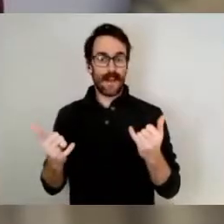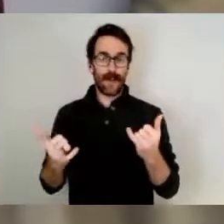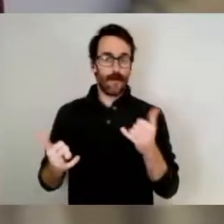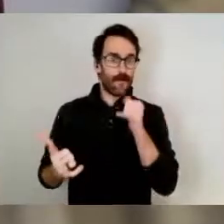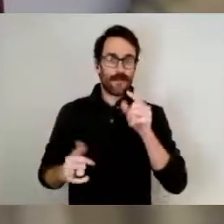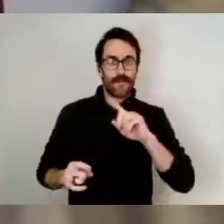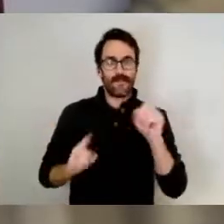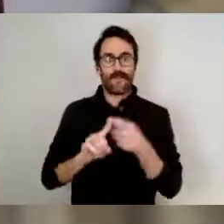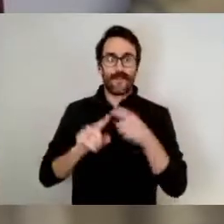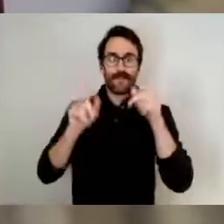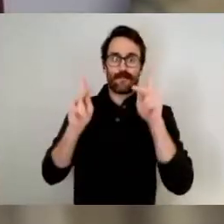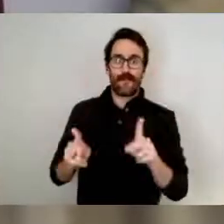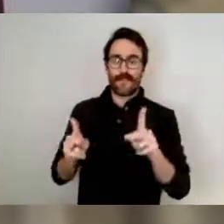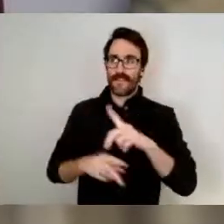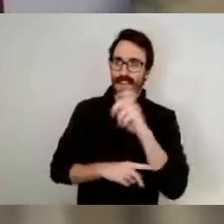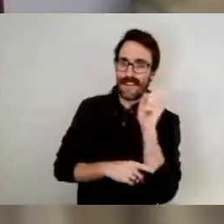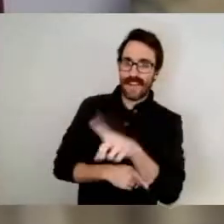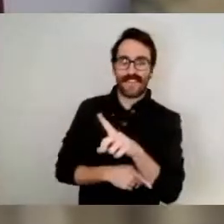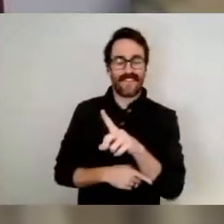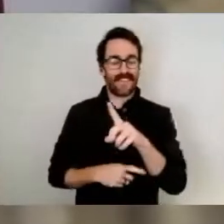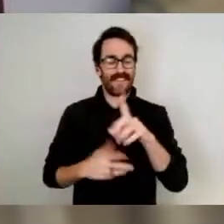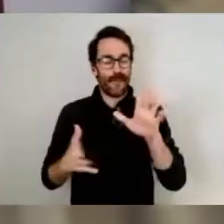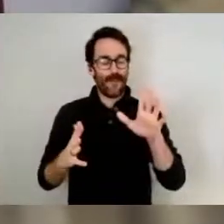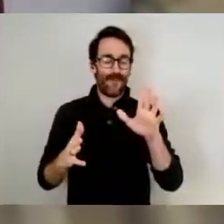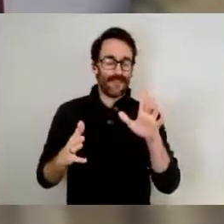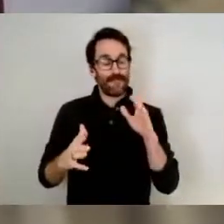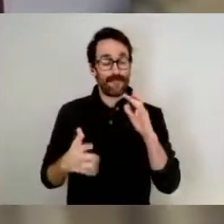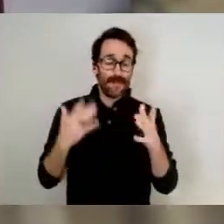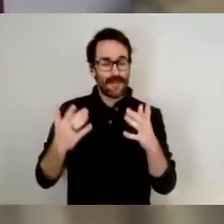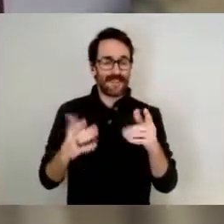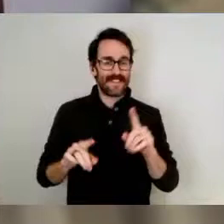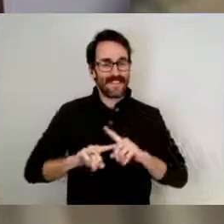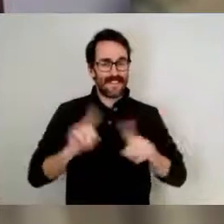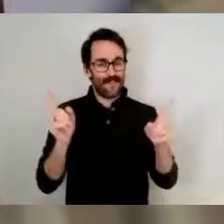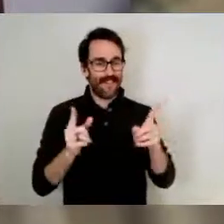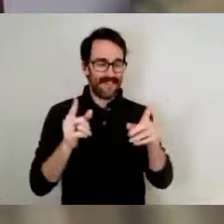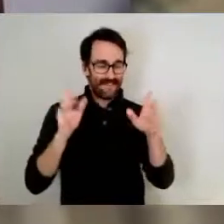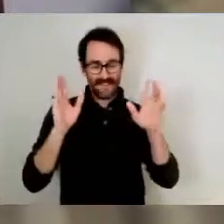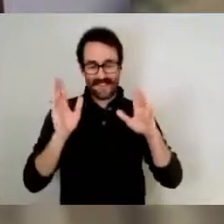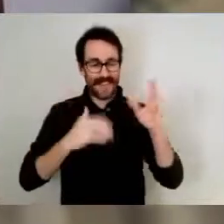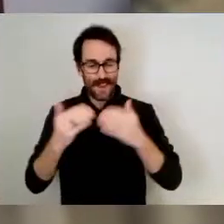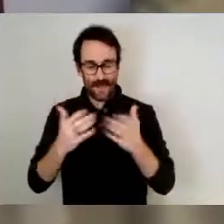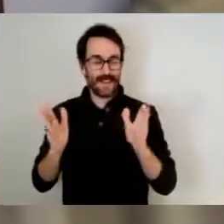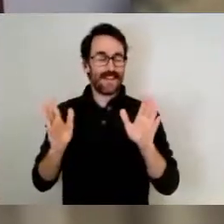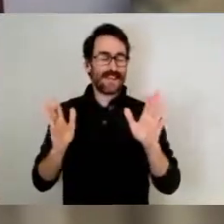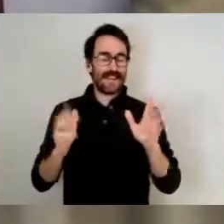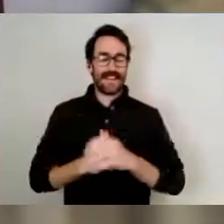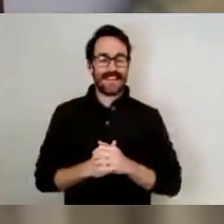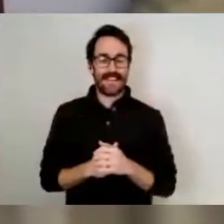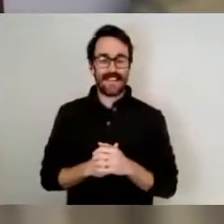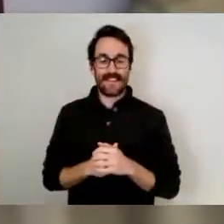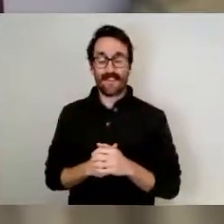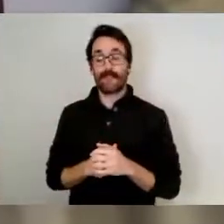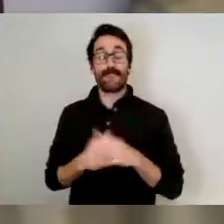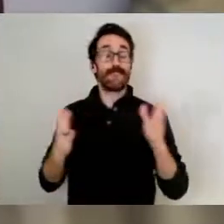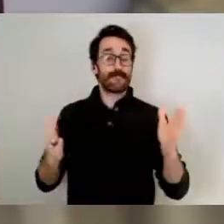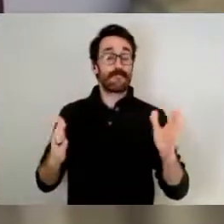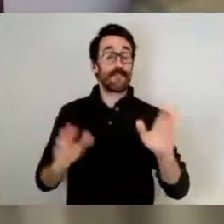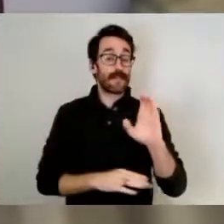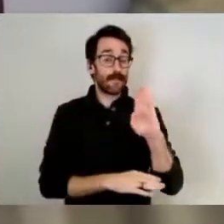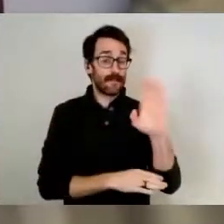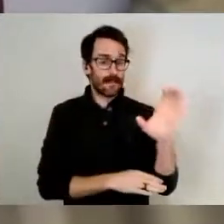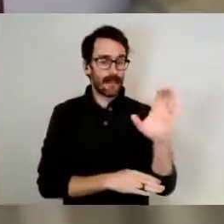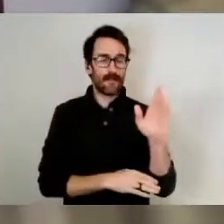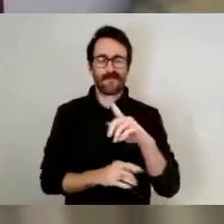directly related to the occupation or not. That being said, we know there's extreme fear in these neighborhoods.